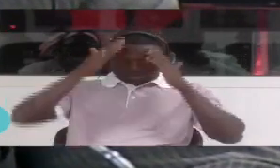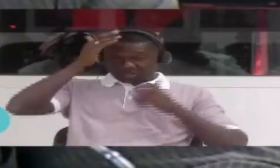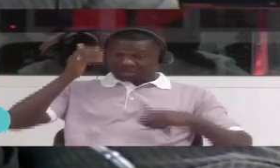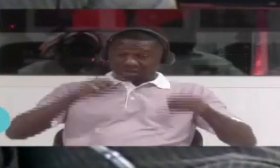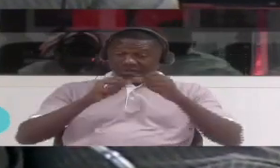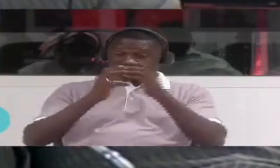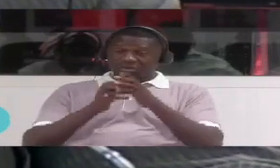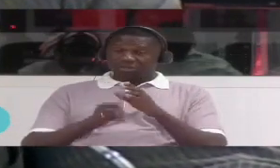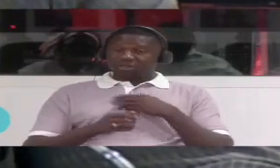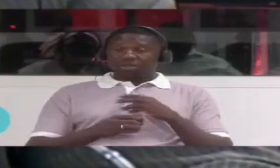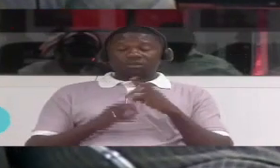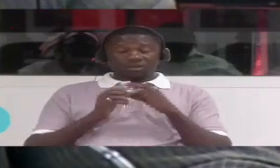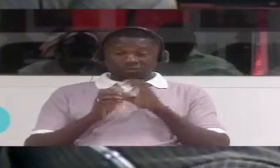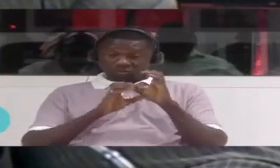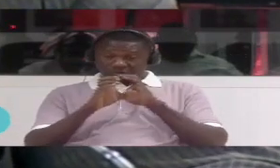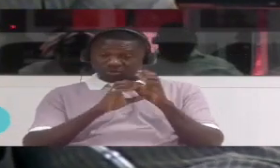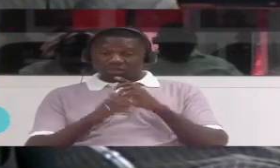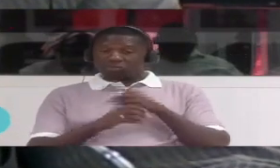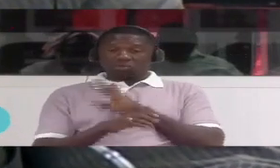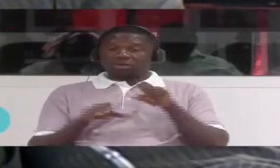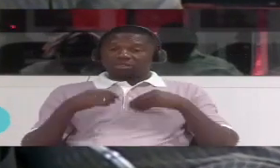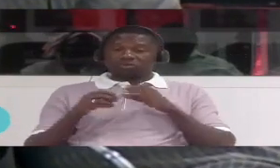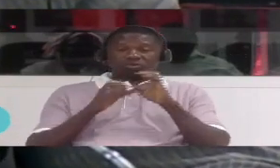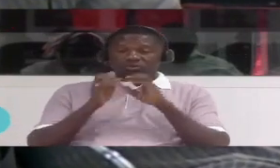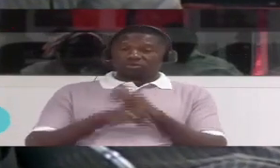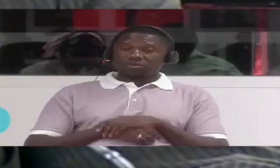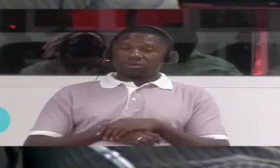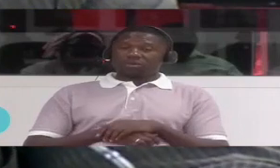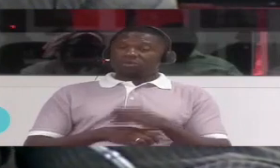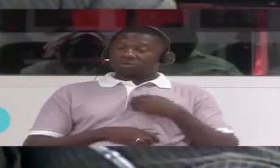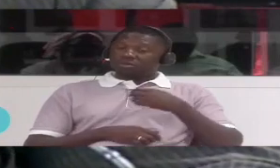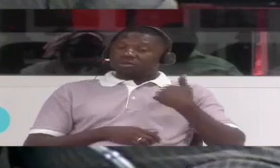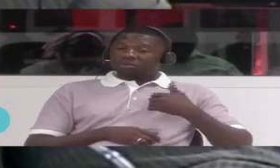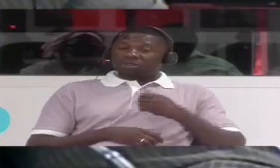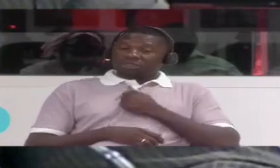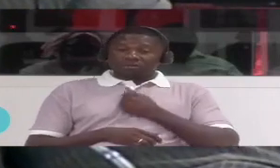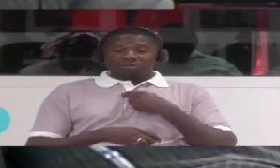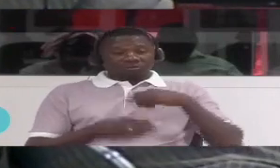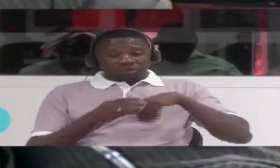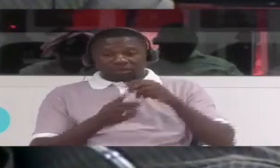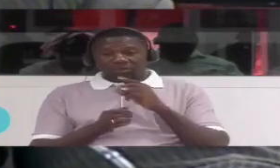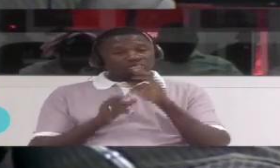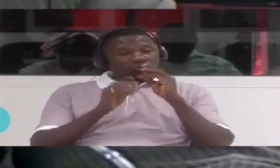telephone will be tapped as long as this case lasts. I was completely devastated. For the first time,